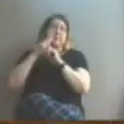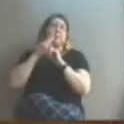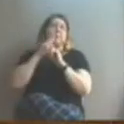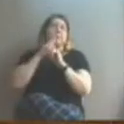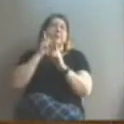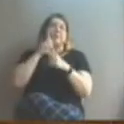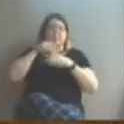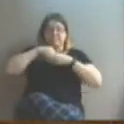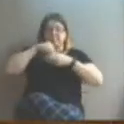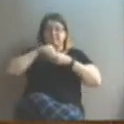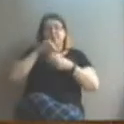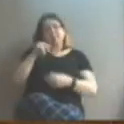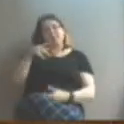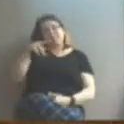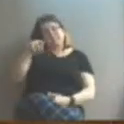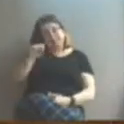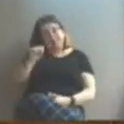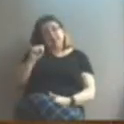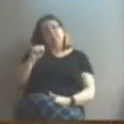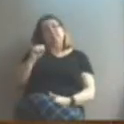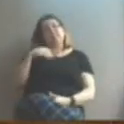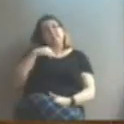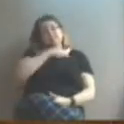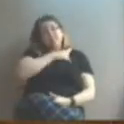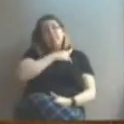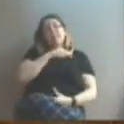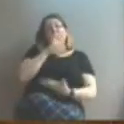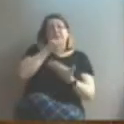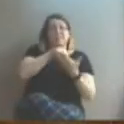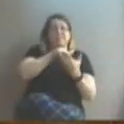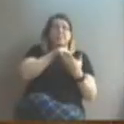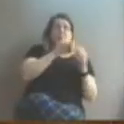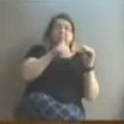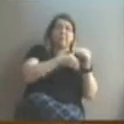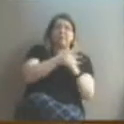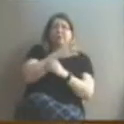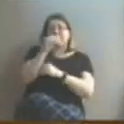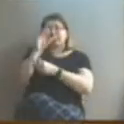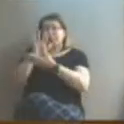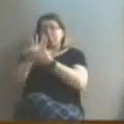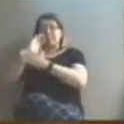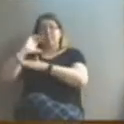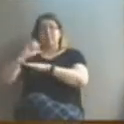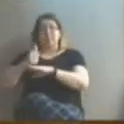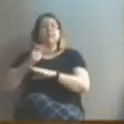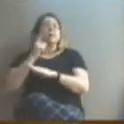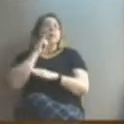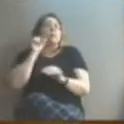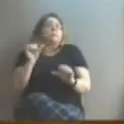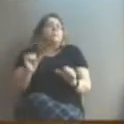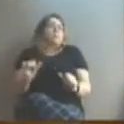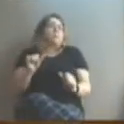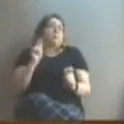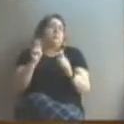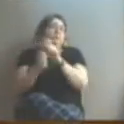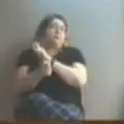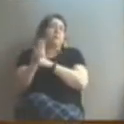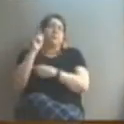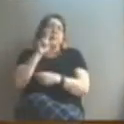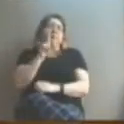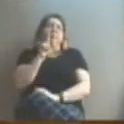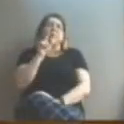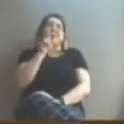JCPS members, central office and school base to review the student assignment plan for potential changes to be implemented for